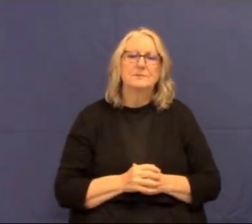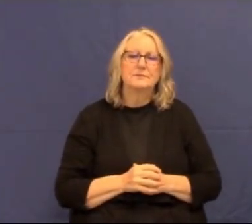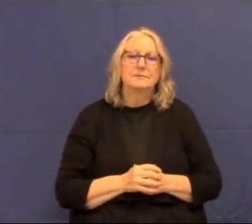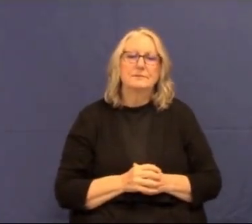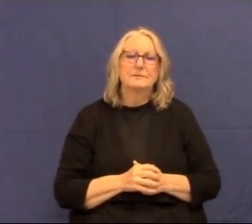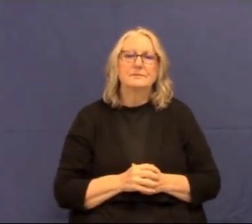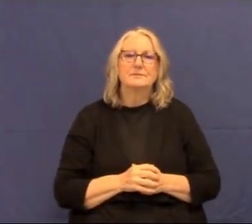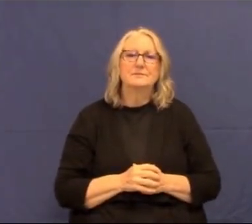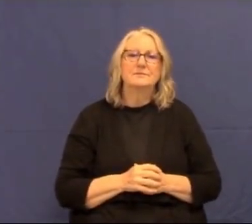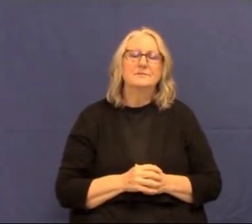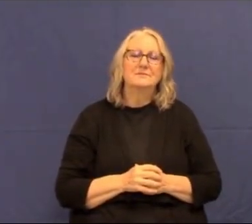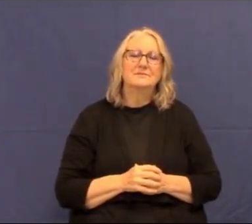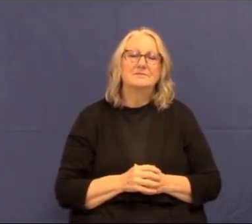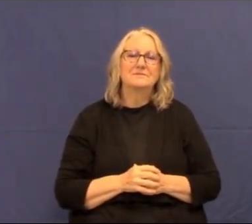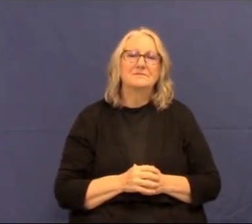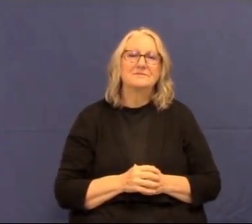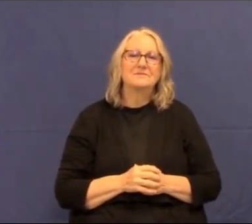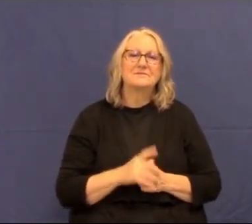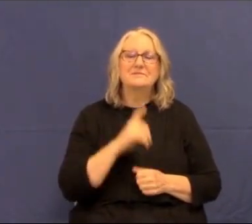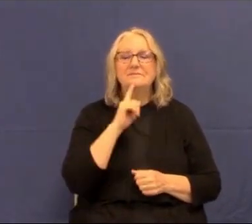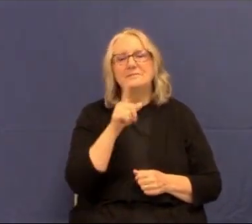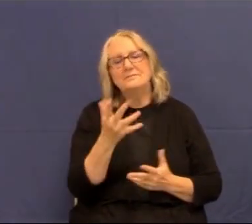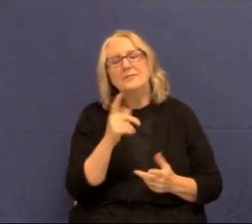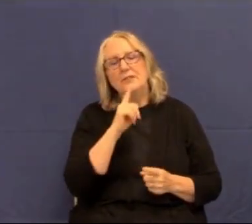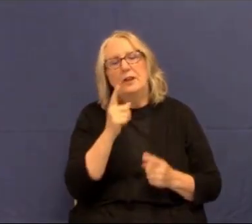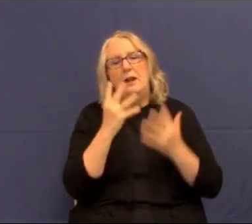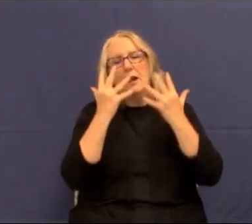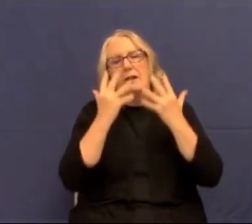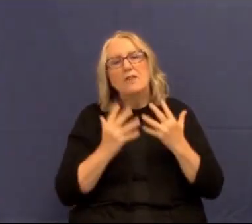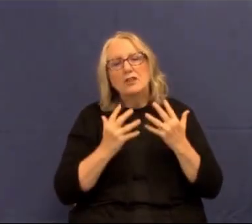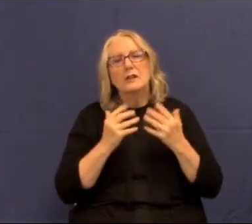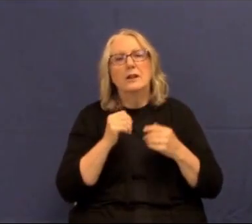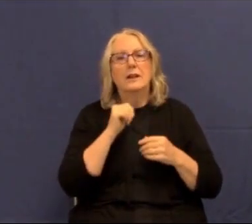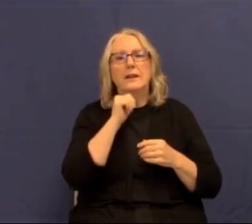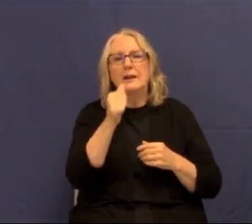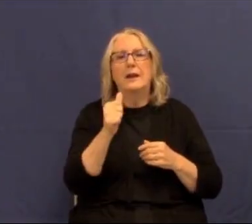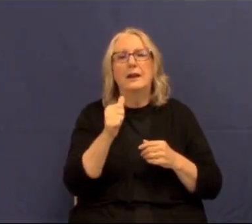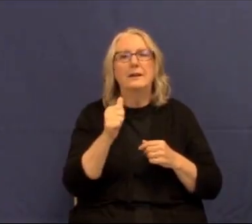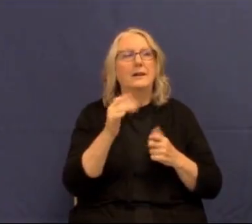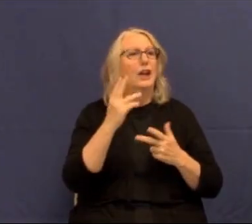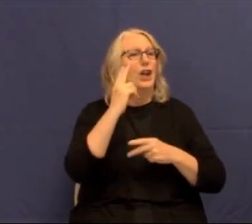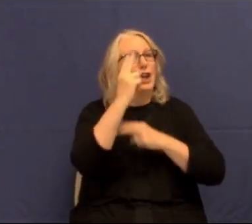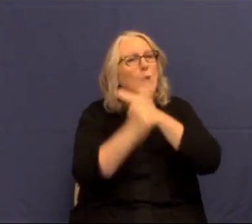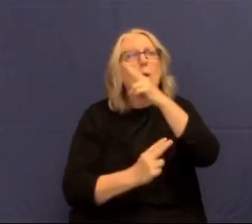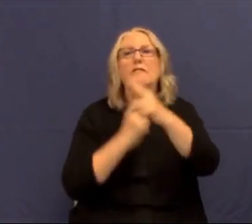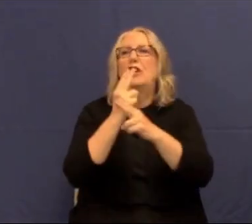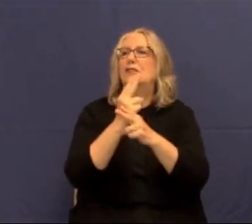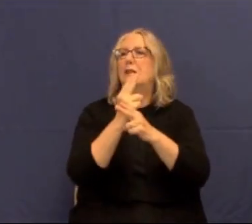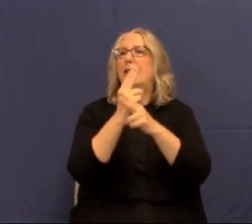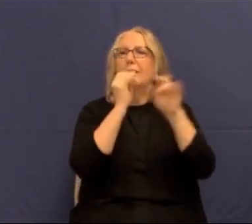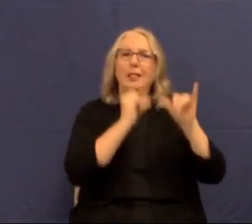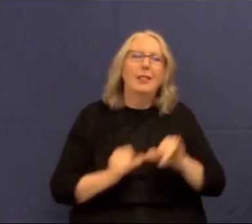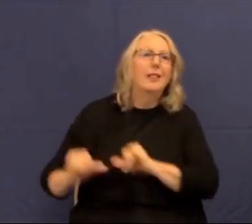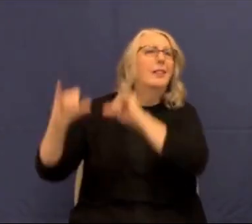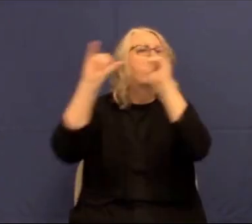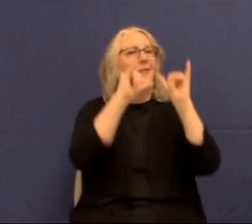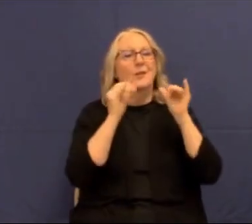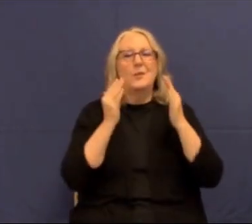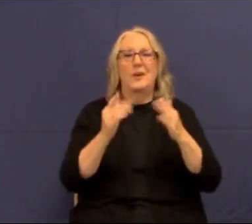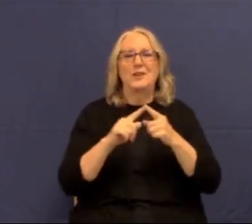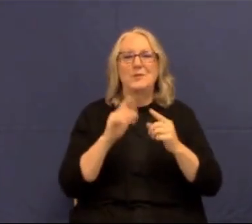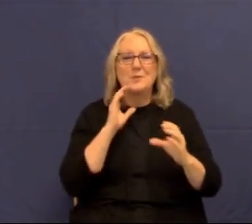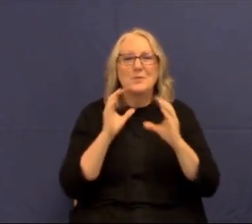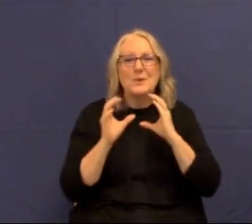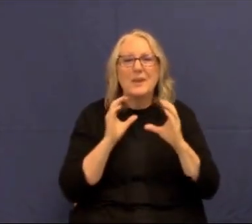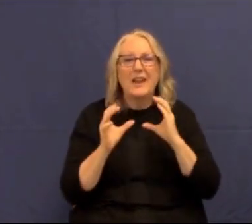Yeah. Um, it's unfortunate that there's not a universal way of communicating